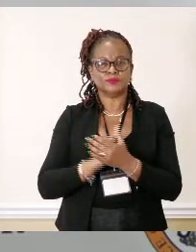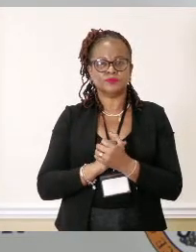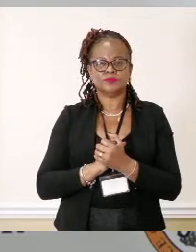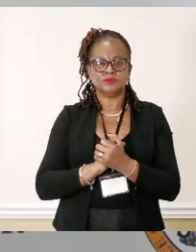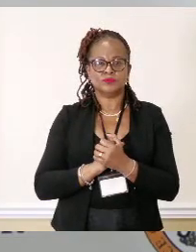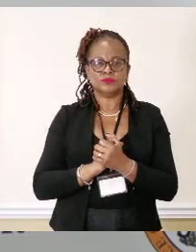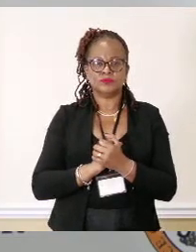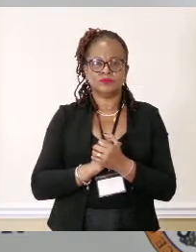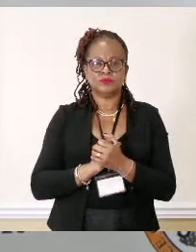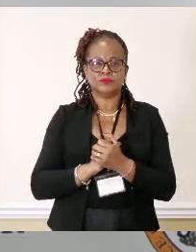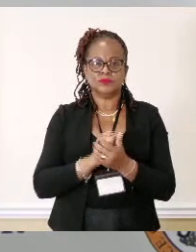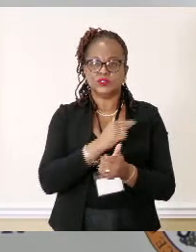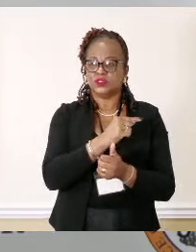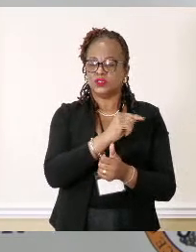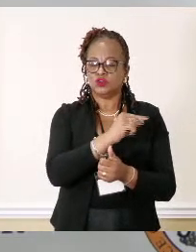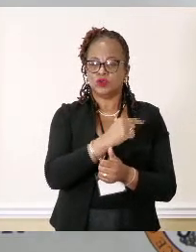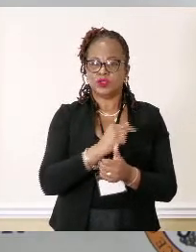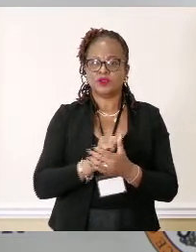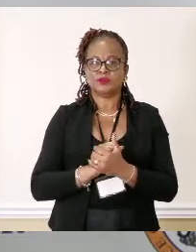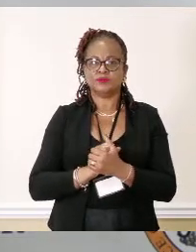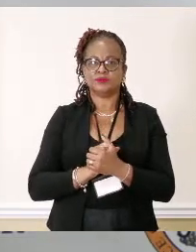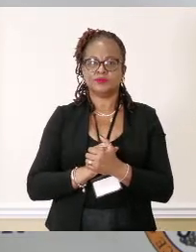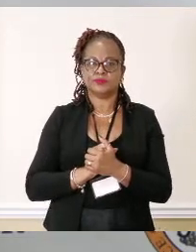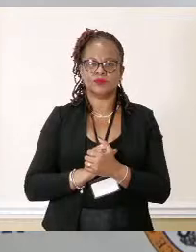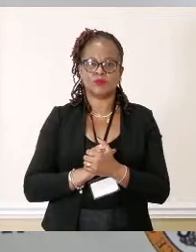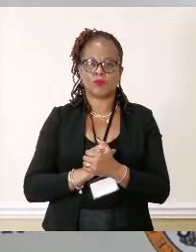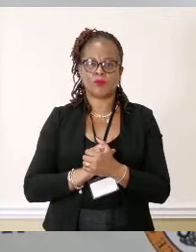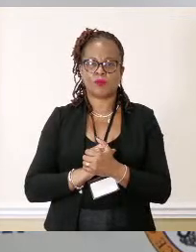Gillian Gray, please.